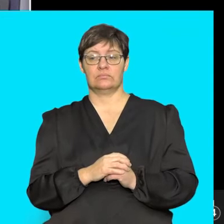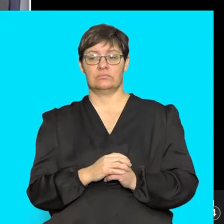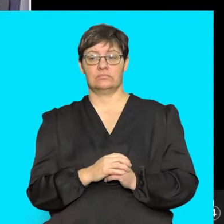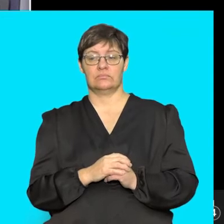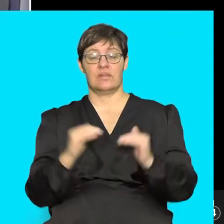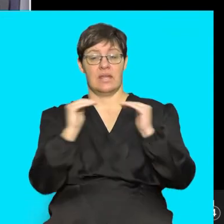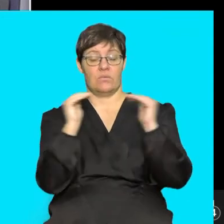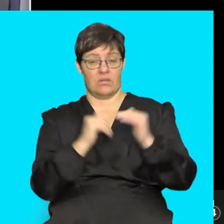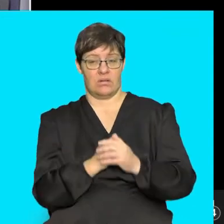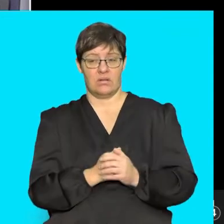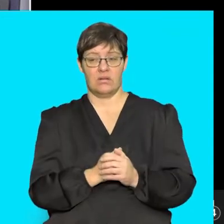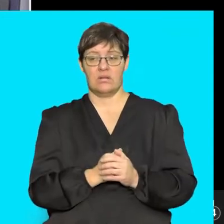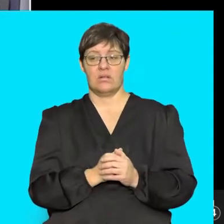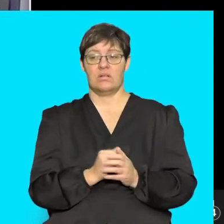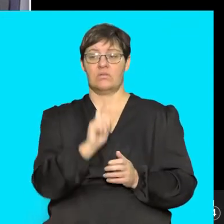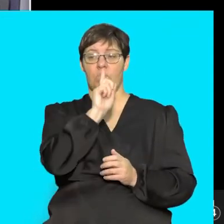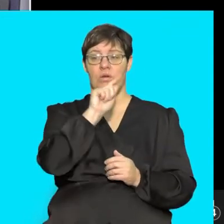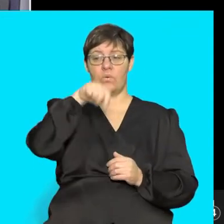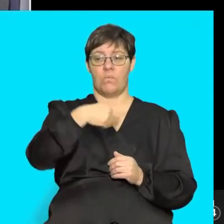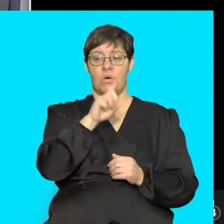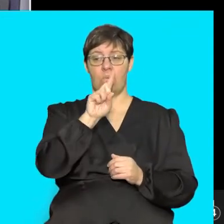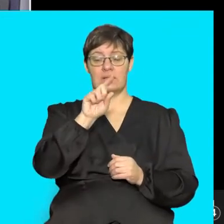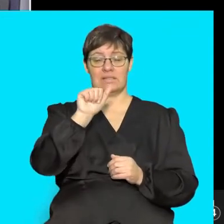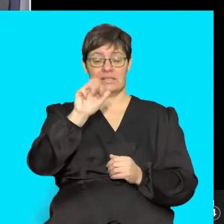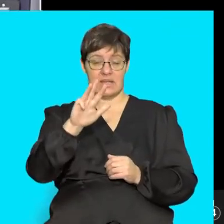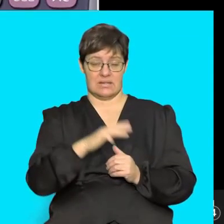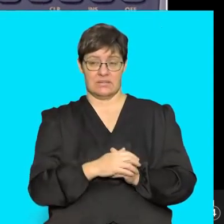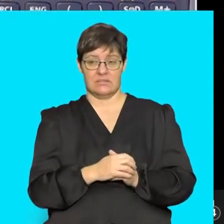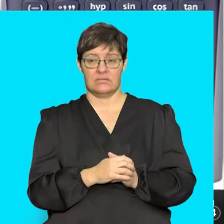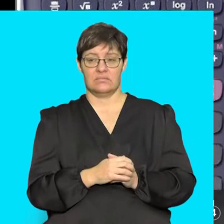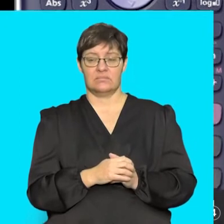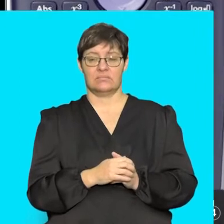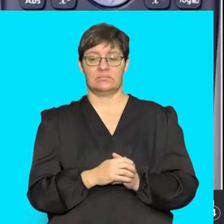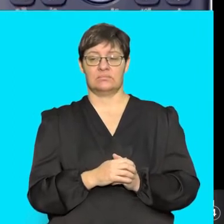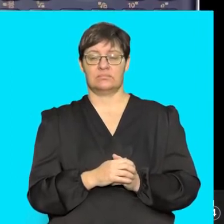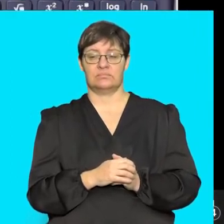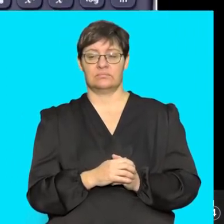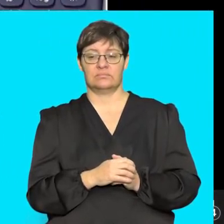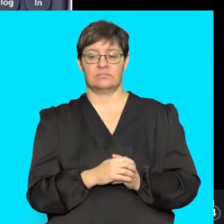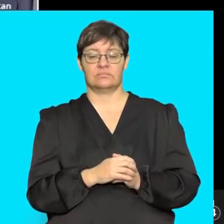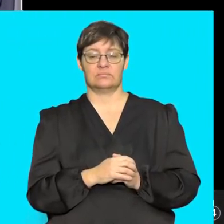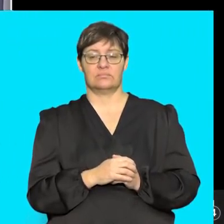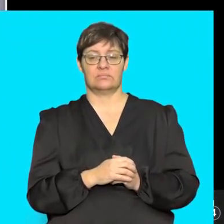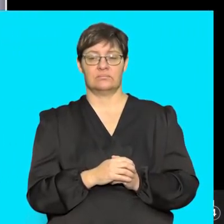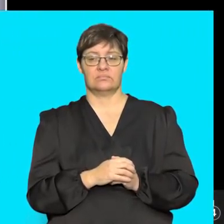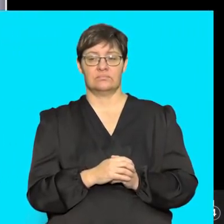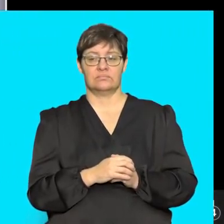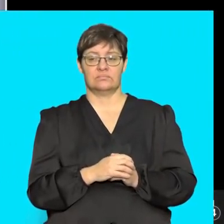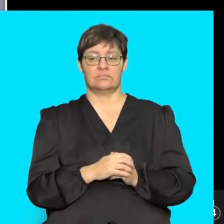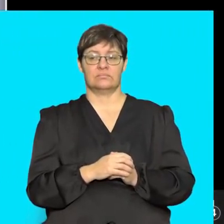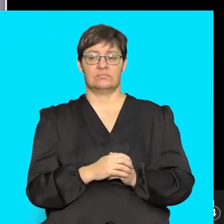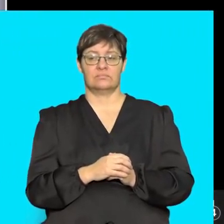2 equal. Then I get my B value. See that B value correct. So my B value